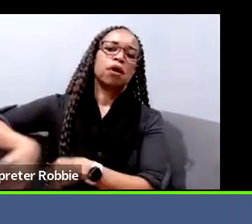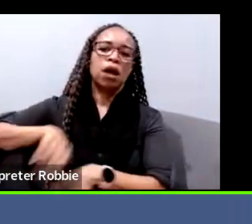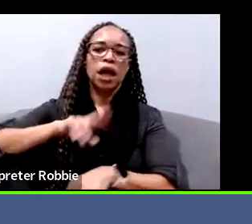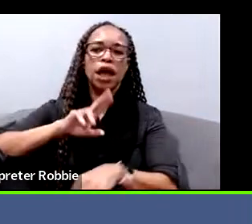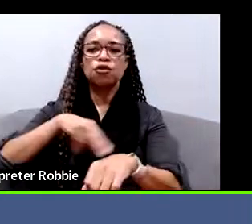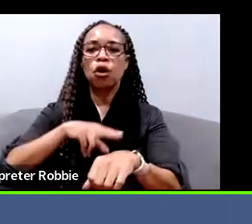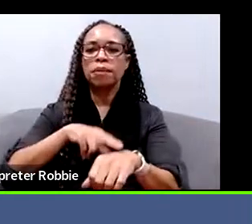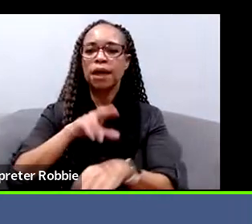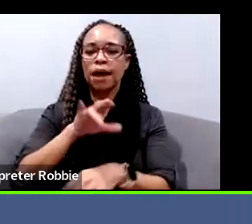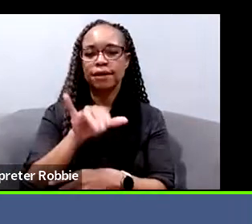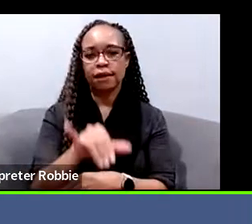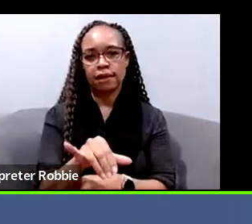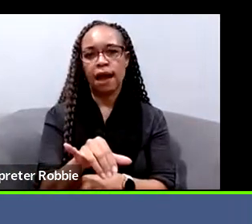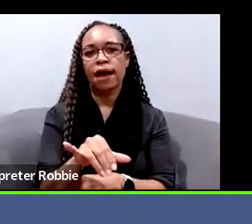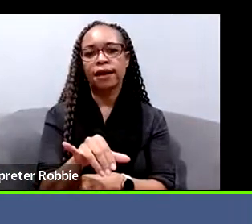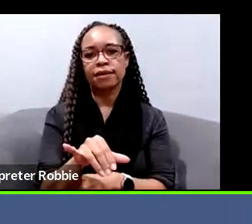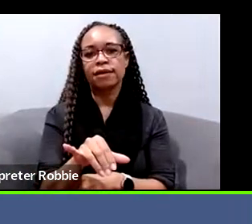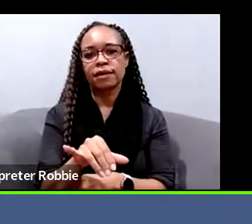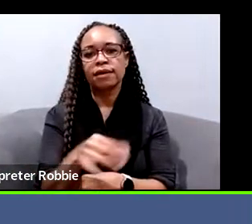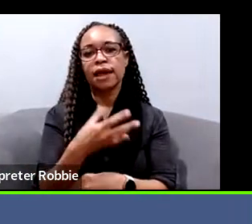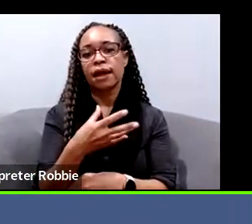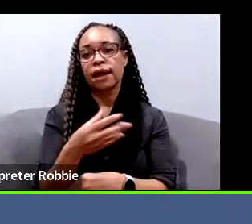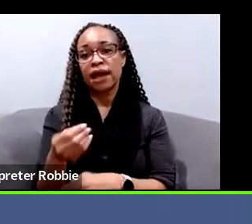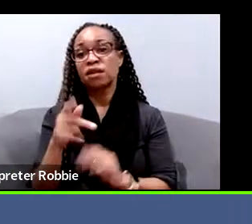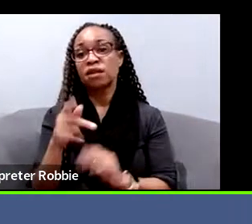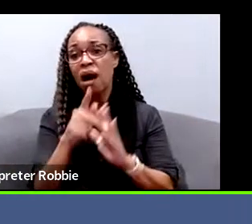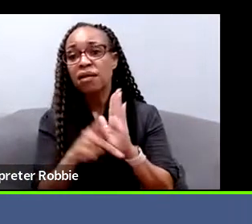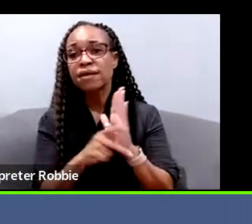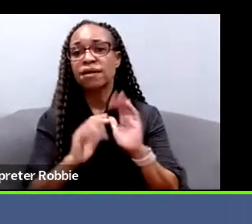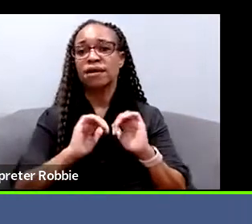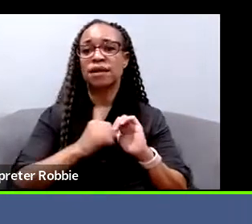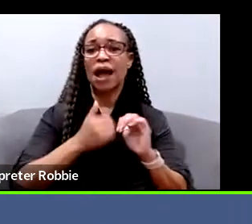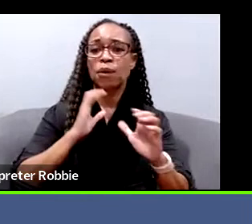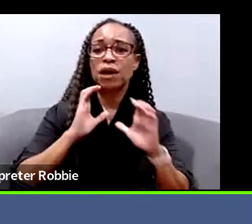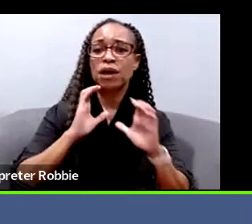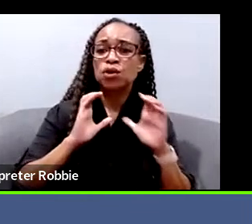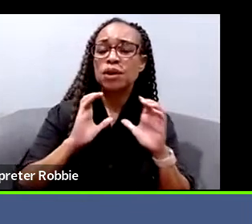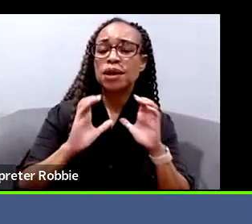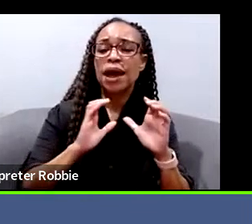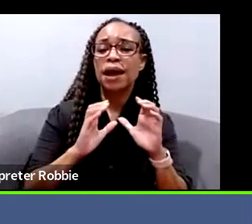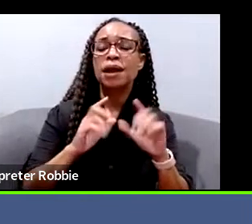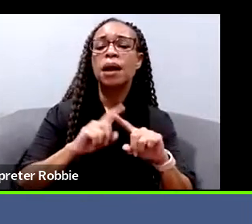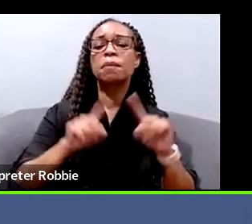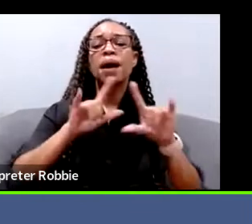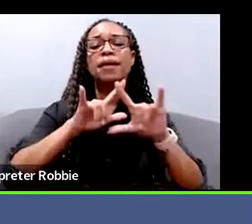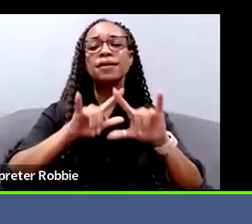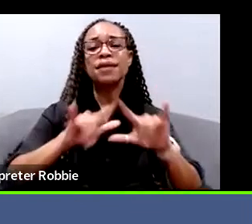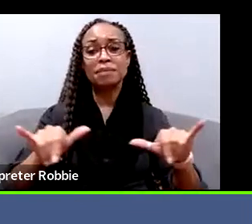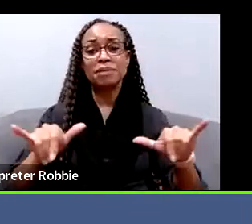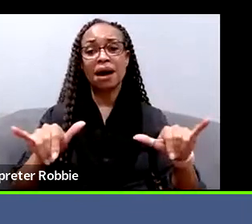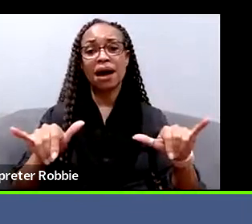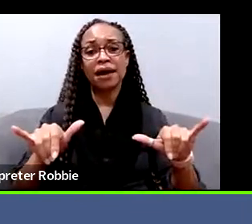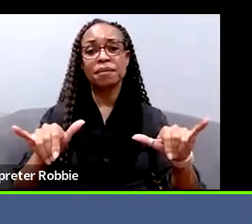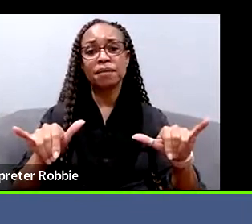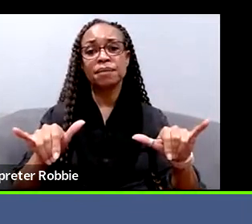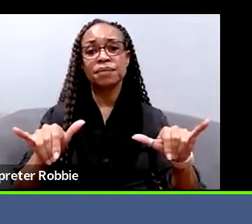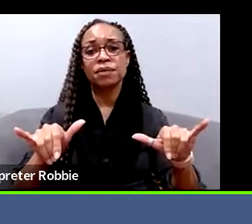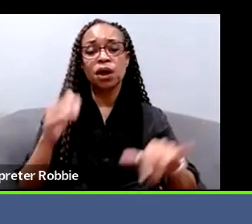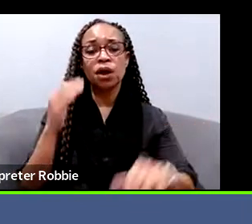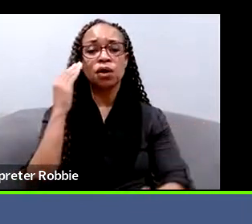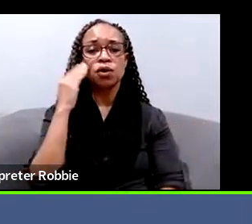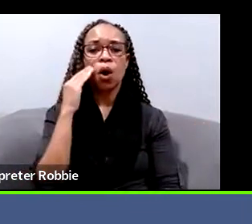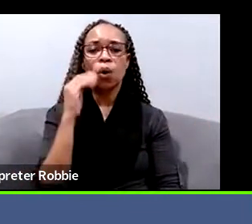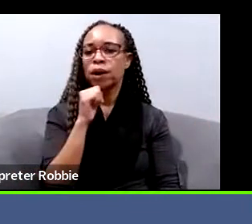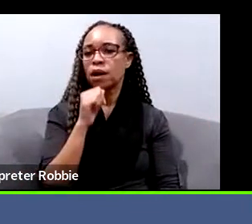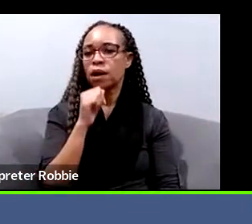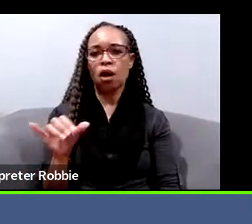both in terms of our approaches to policy and how we communicate. At the same time, certainly, we're not on the same